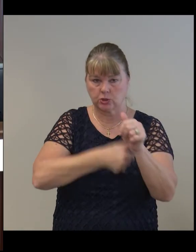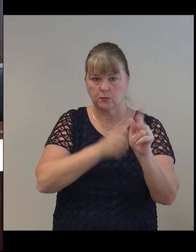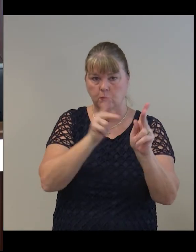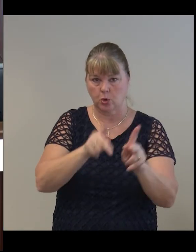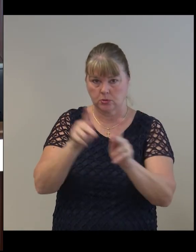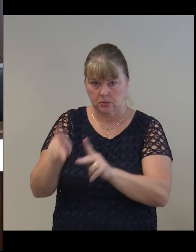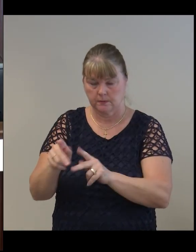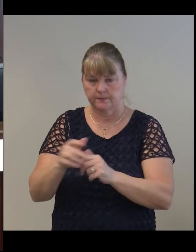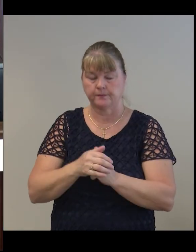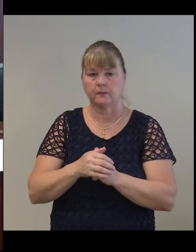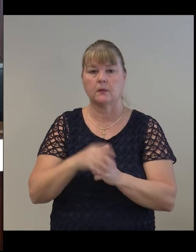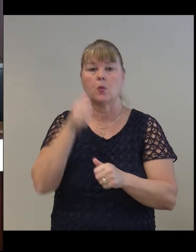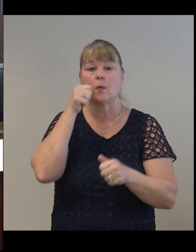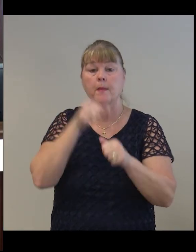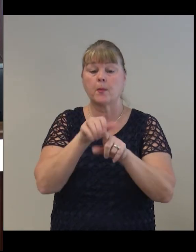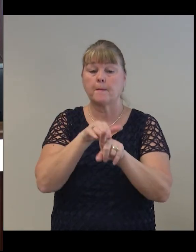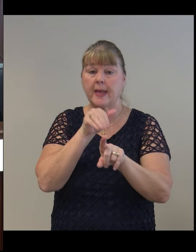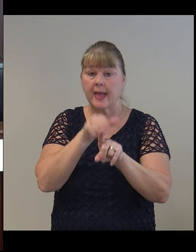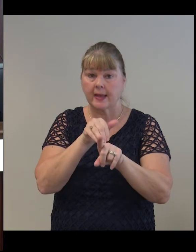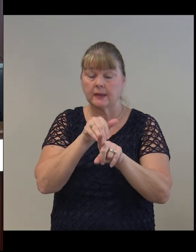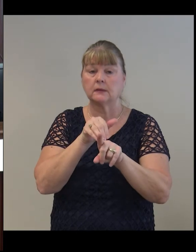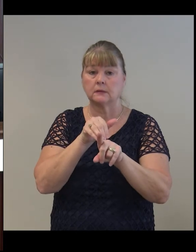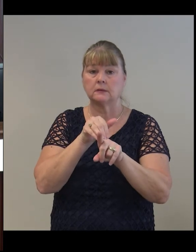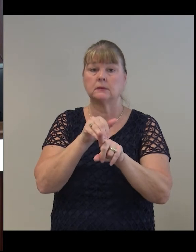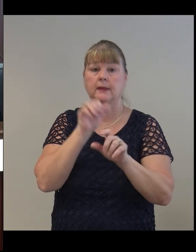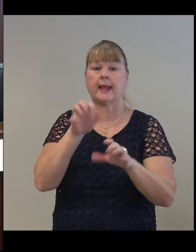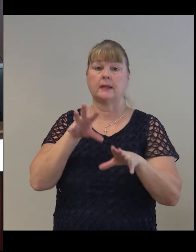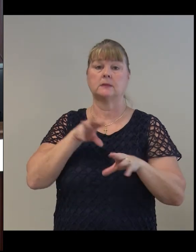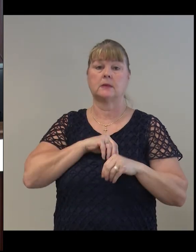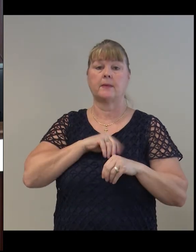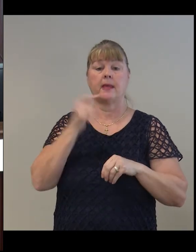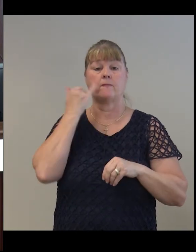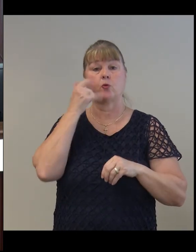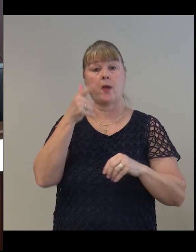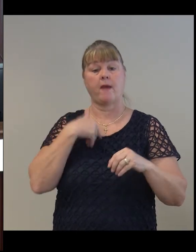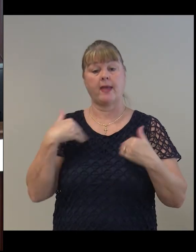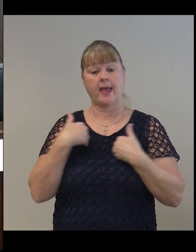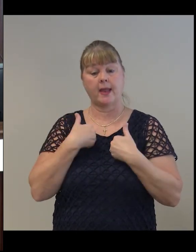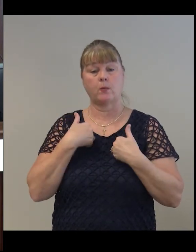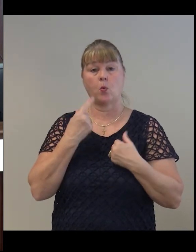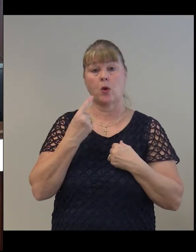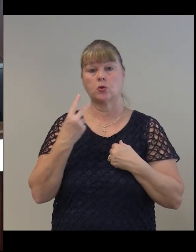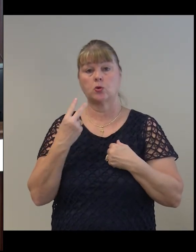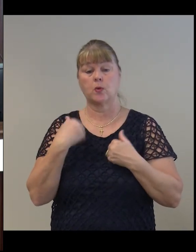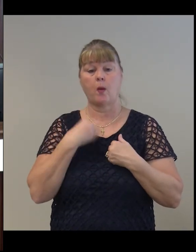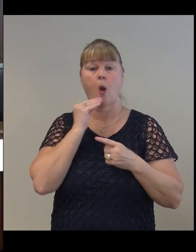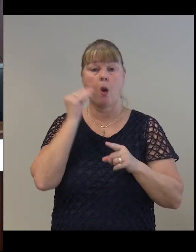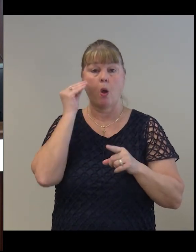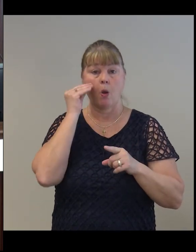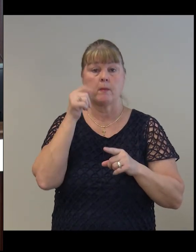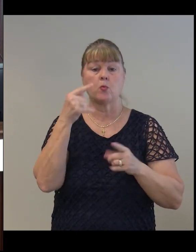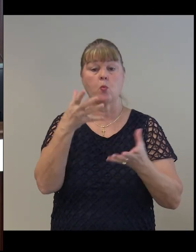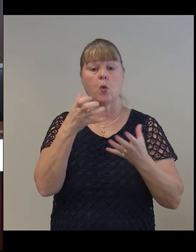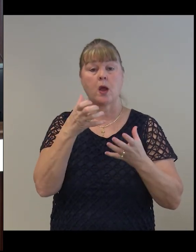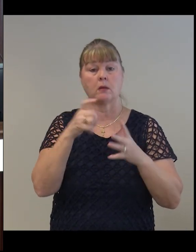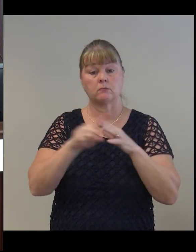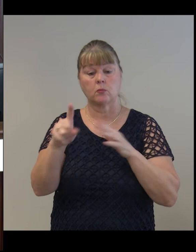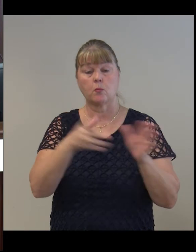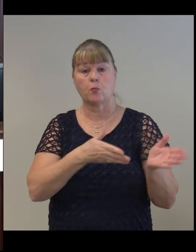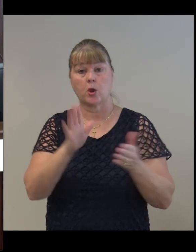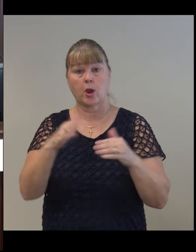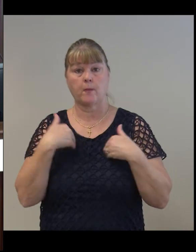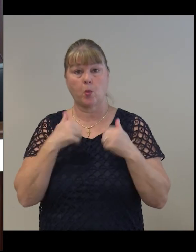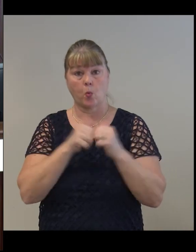person. And also realize that pets can be accepted. So if you have an animal or two in your home and you want